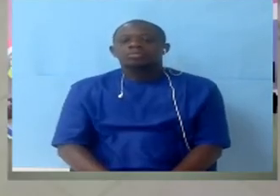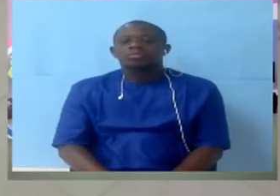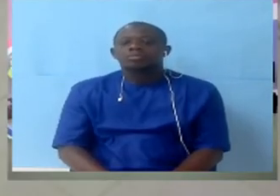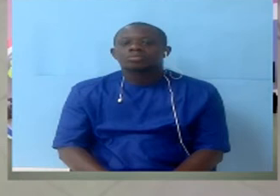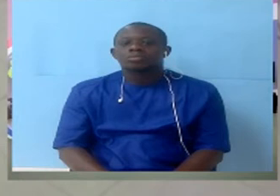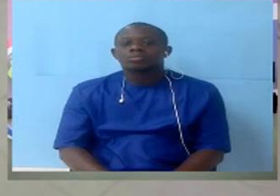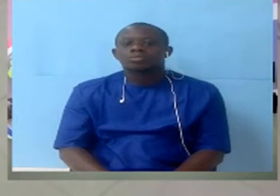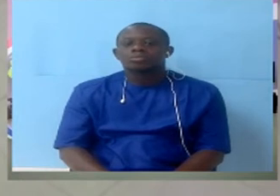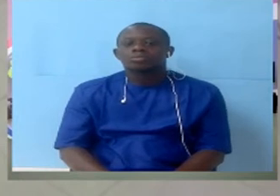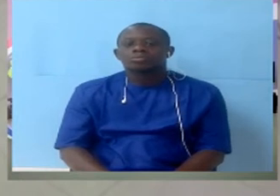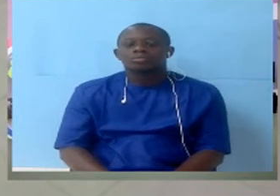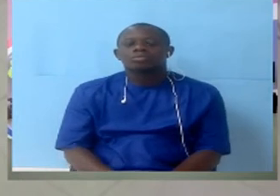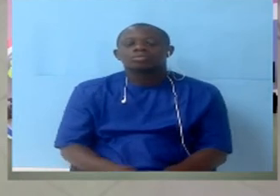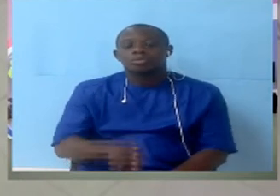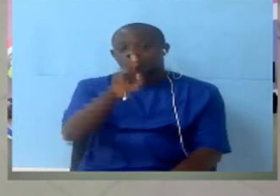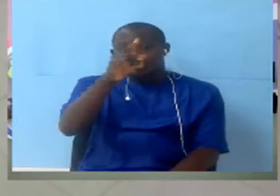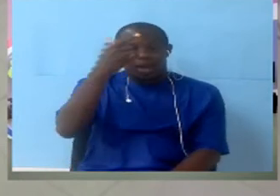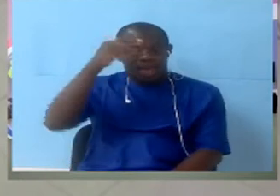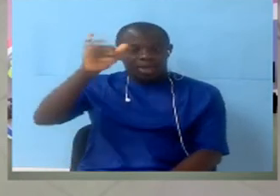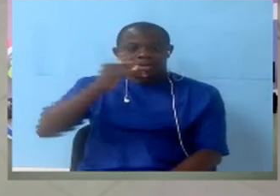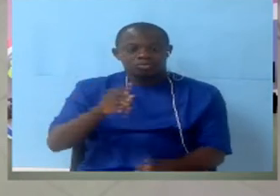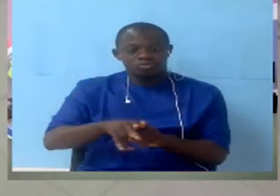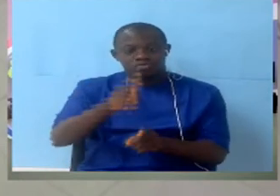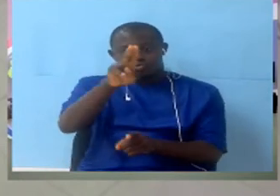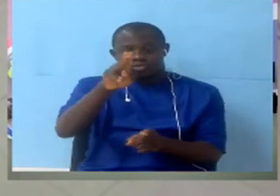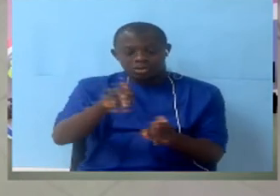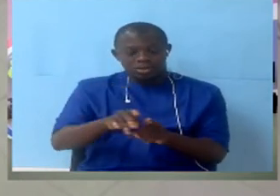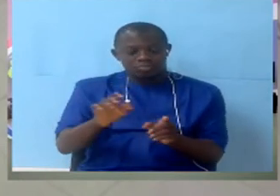You would agree you are not a small person.